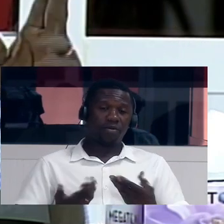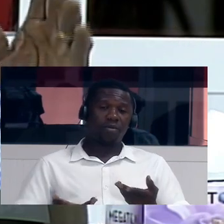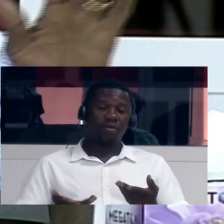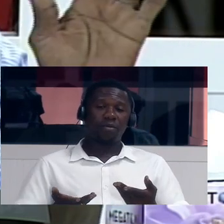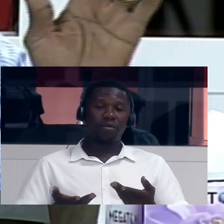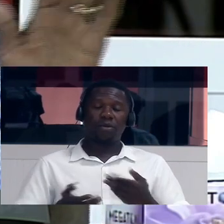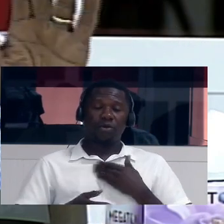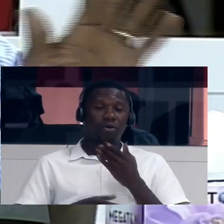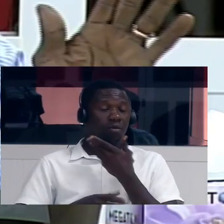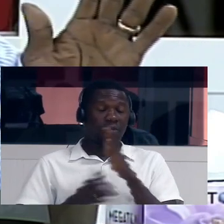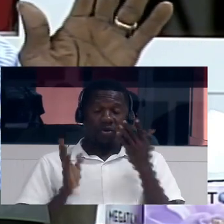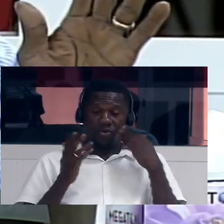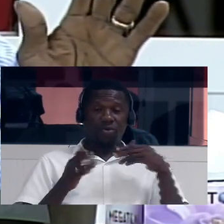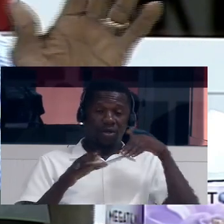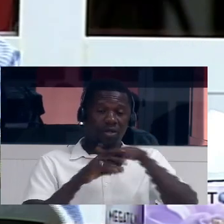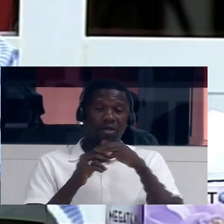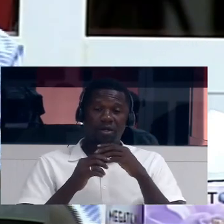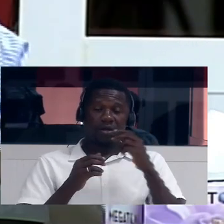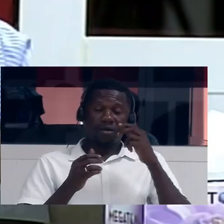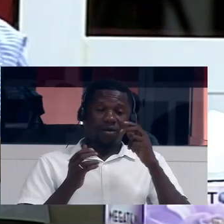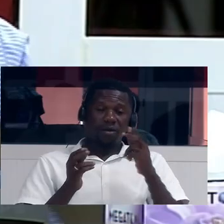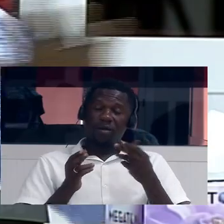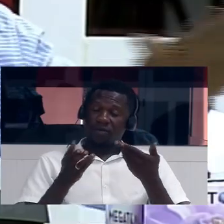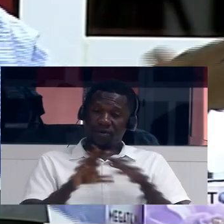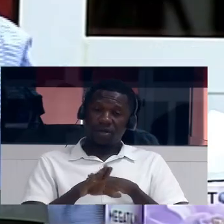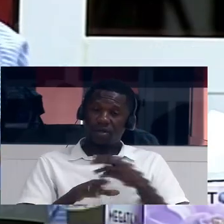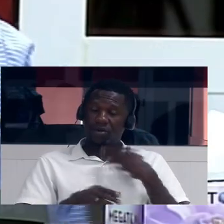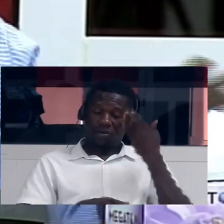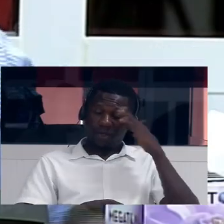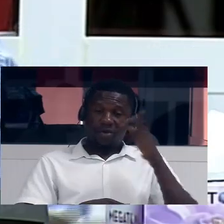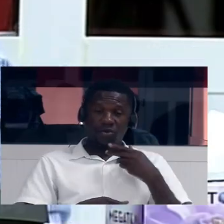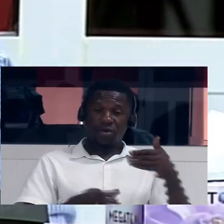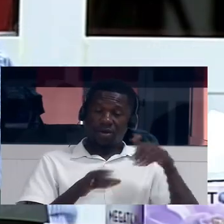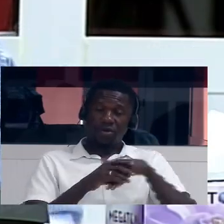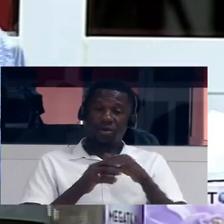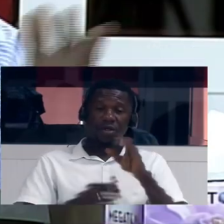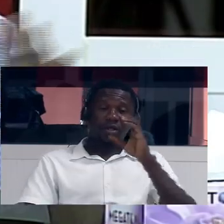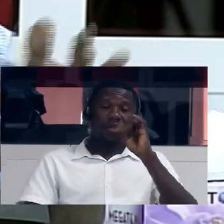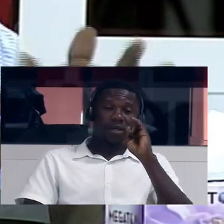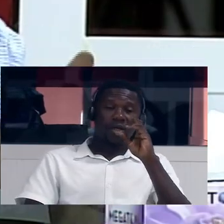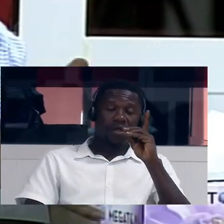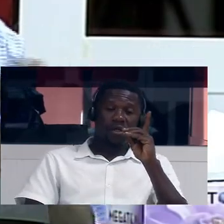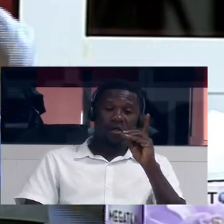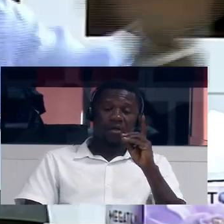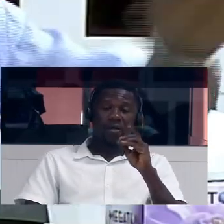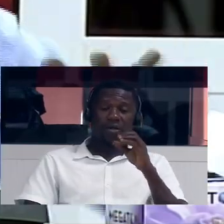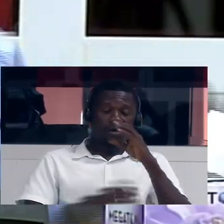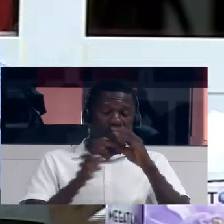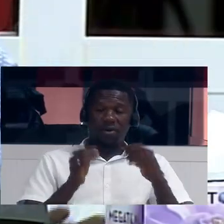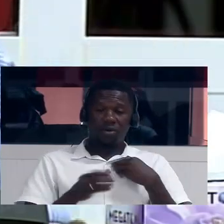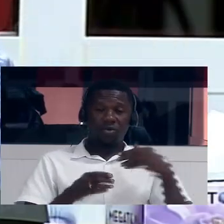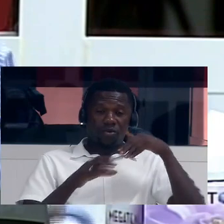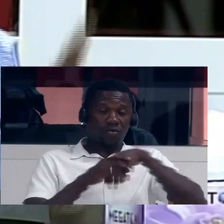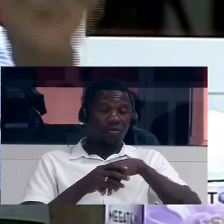I said, I don't mind you attending the funeral. I don't mind you going as members of the force, as CID officers, and don't congregate. You can mix with the